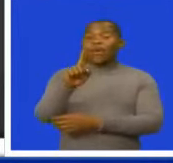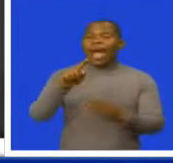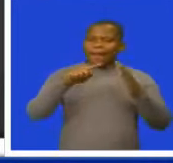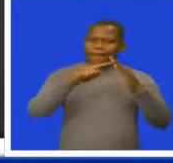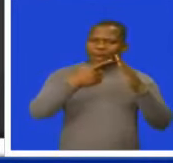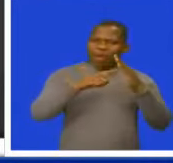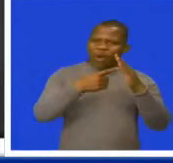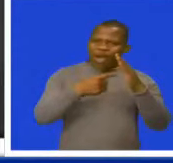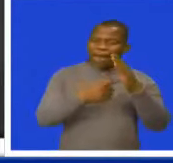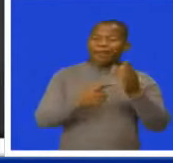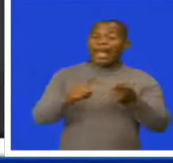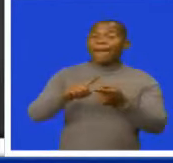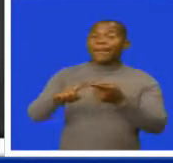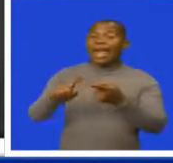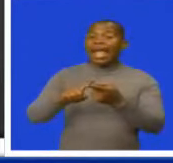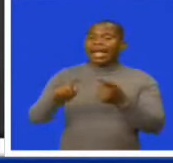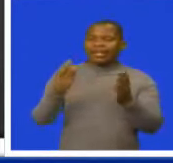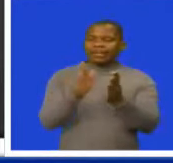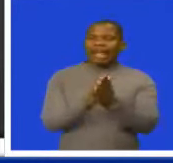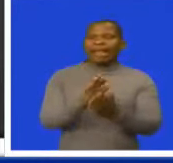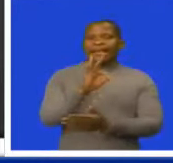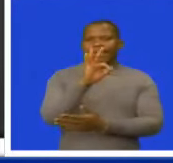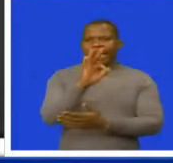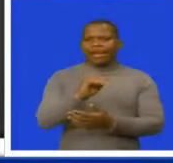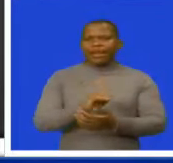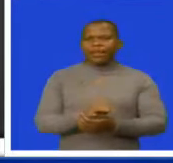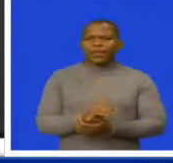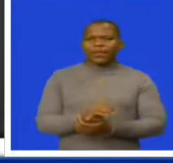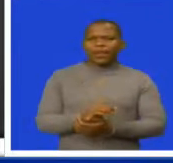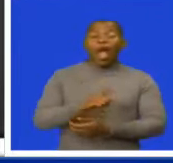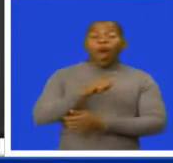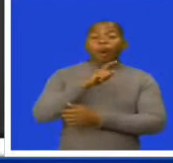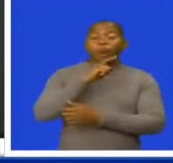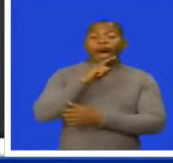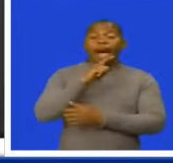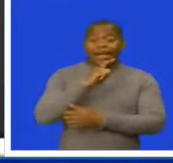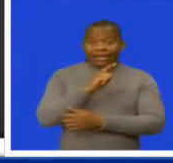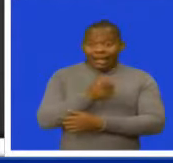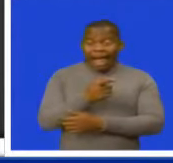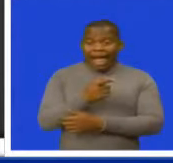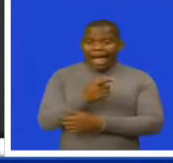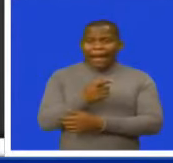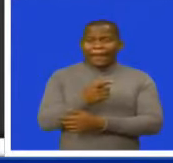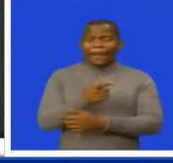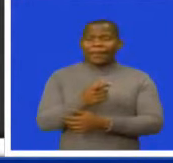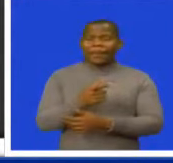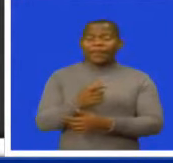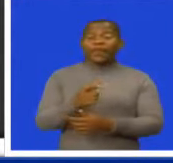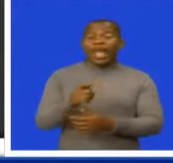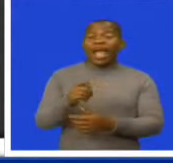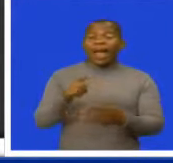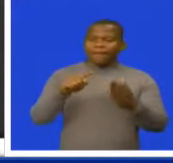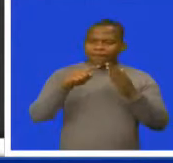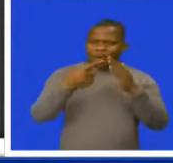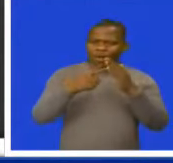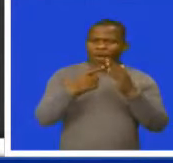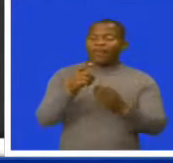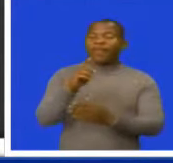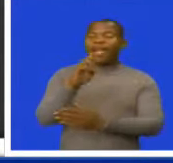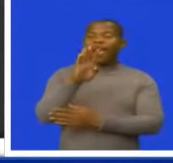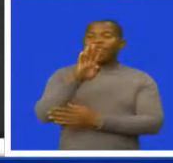lengu 13 kanzi ke ilandzelwa ngi correctional services ngamaphuzu langu 40 kanzi bona badlala imidlalo lengu